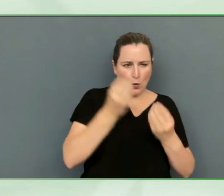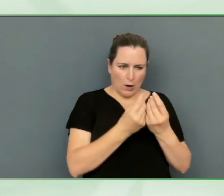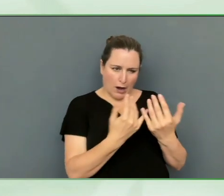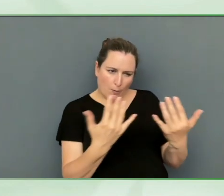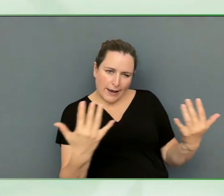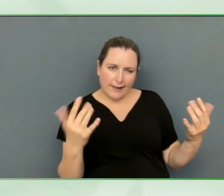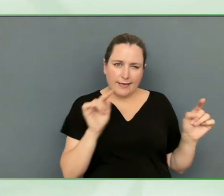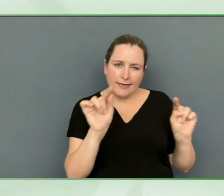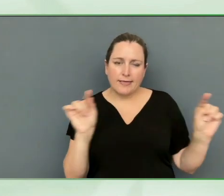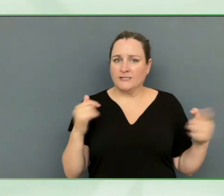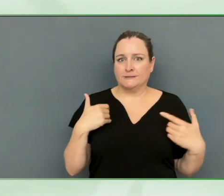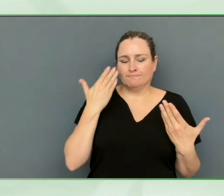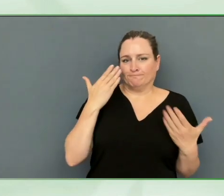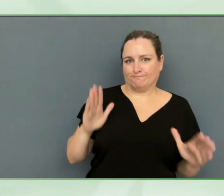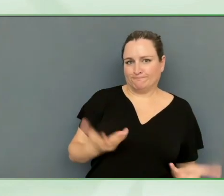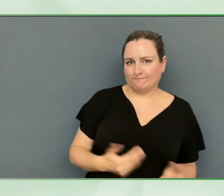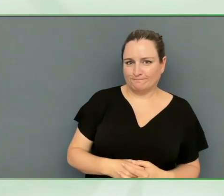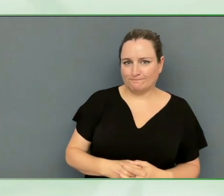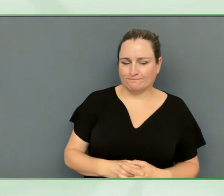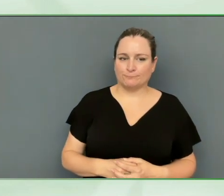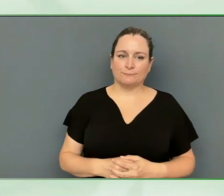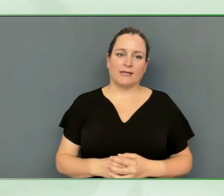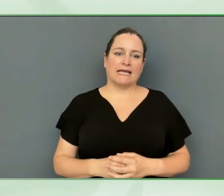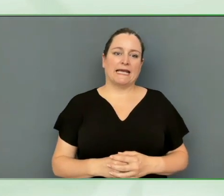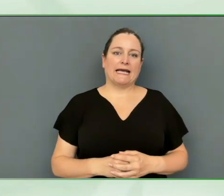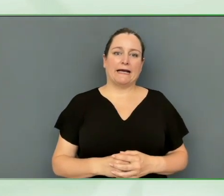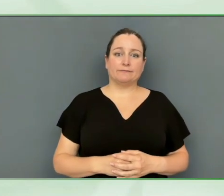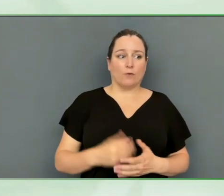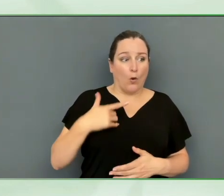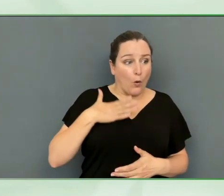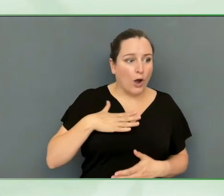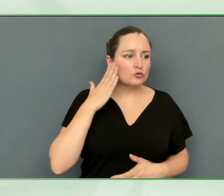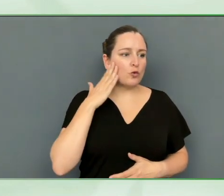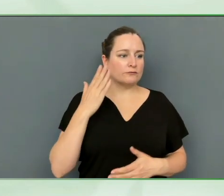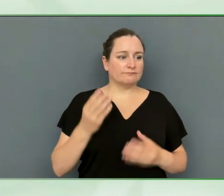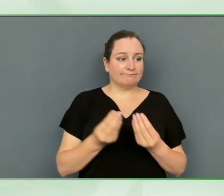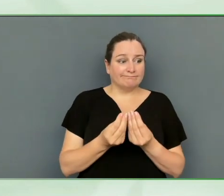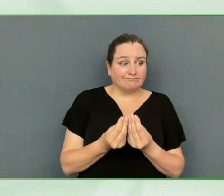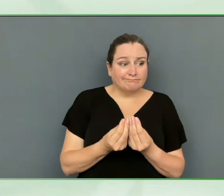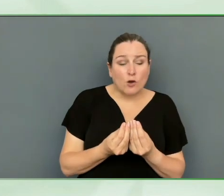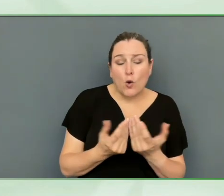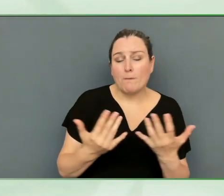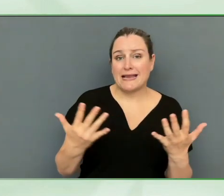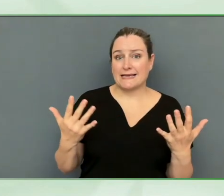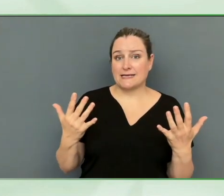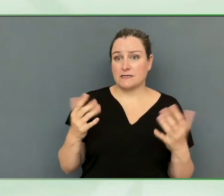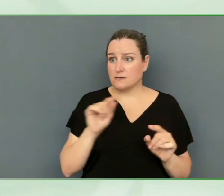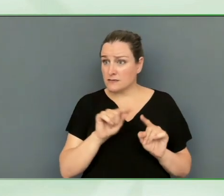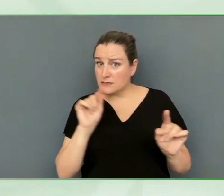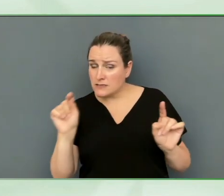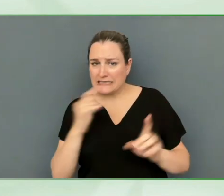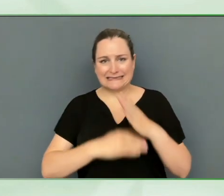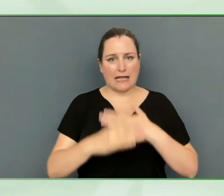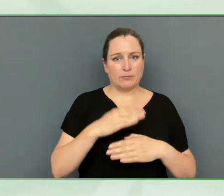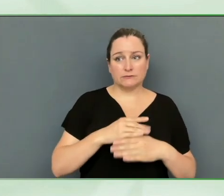are doing is getting hold of these metrics. How many people are there actually? What are their experiences? What is going well? What is not going well?